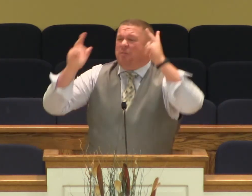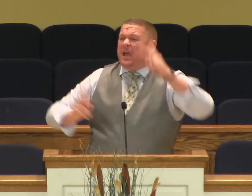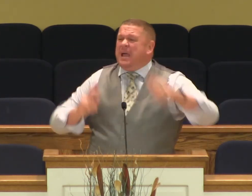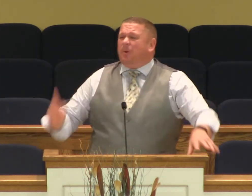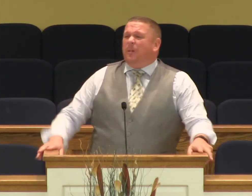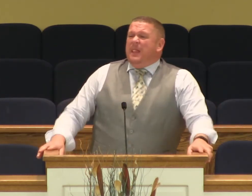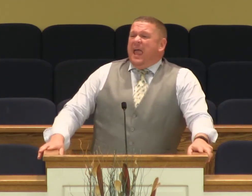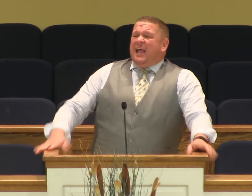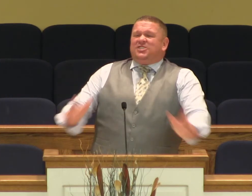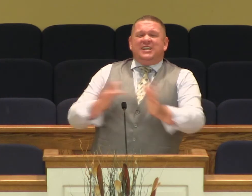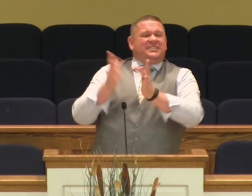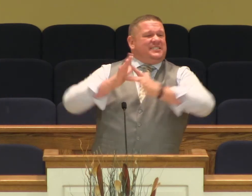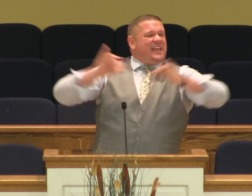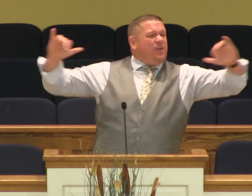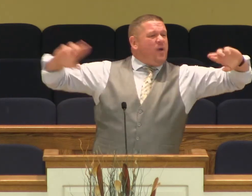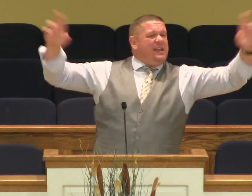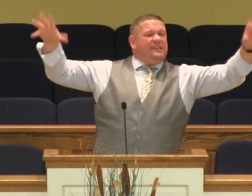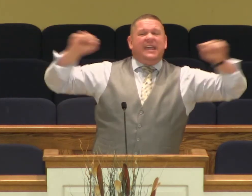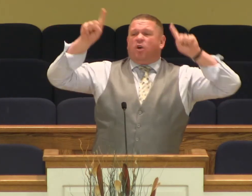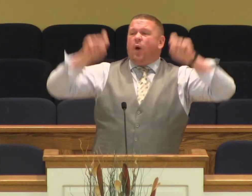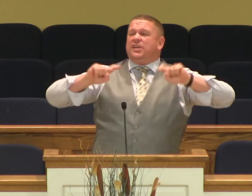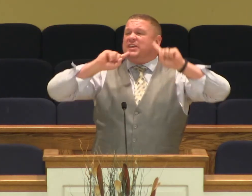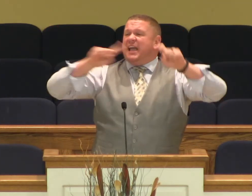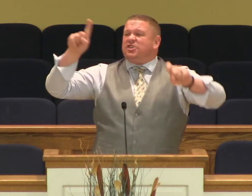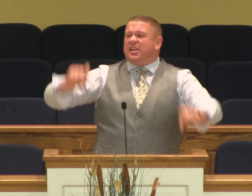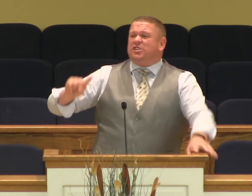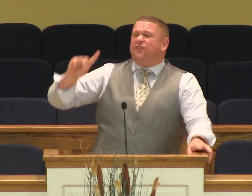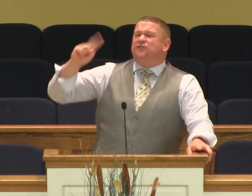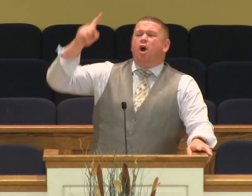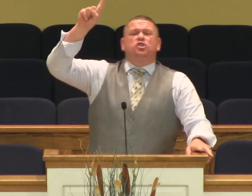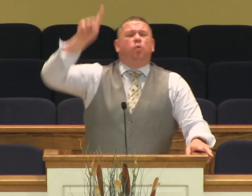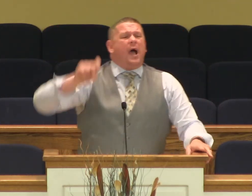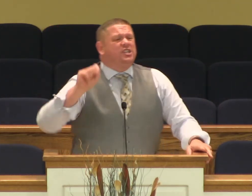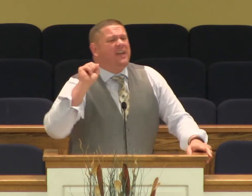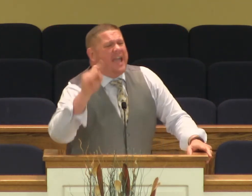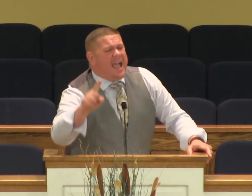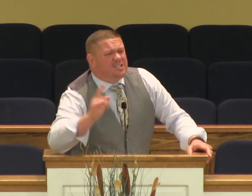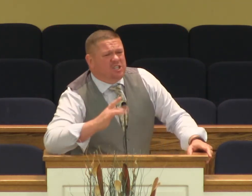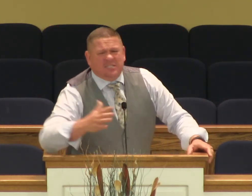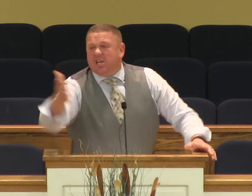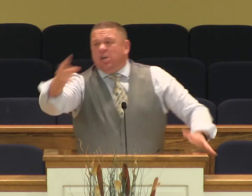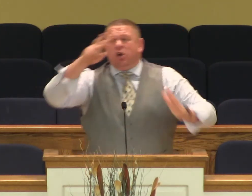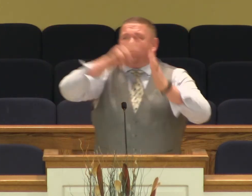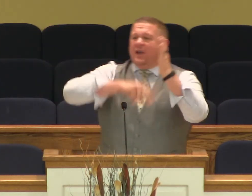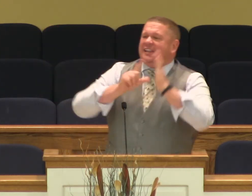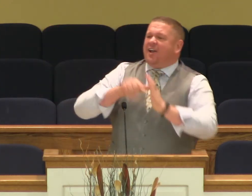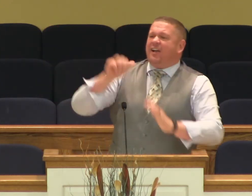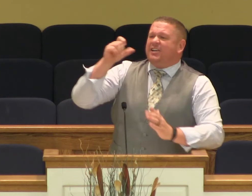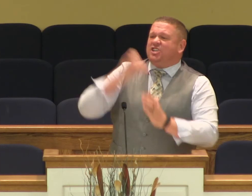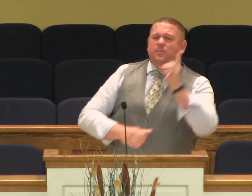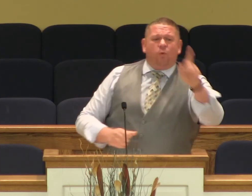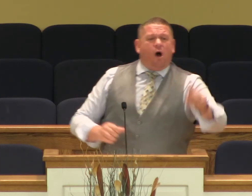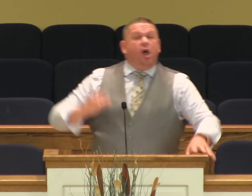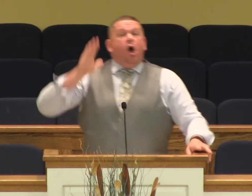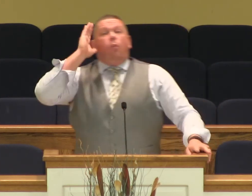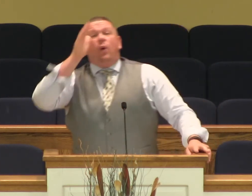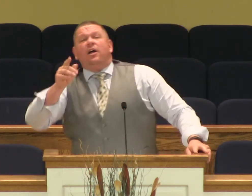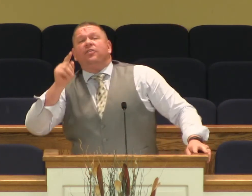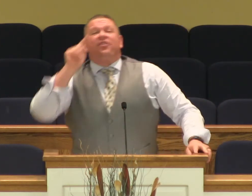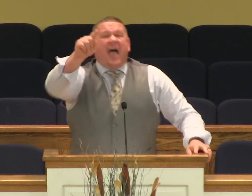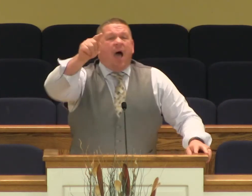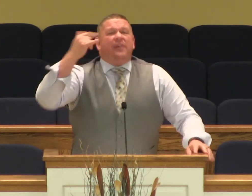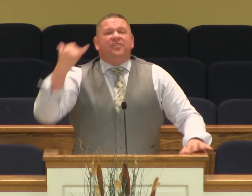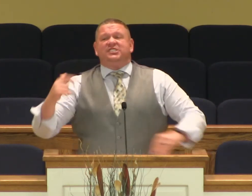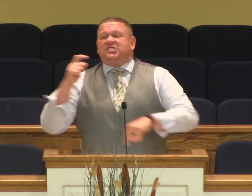front of the people and Jesus is like ready to take a question and answer session. The first question they ask Jesus, you can read it later in Acts chapter 1,